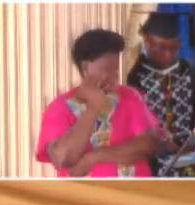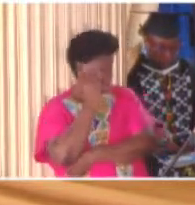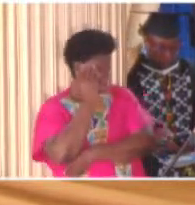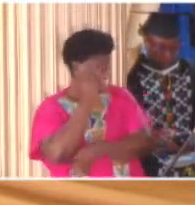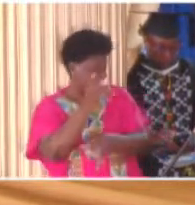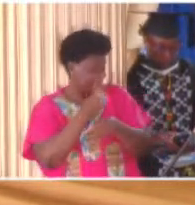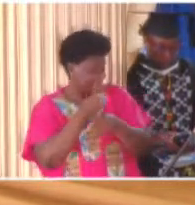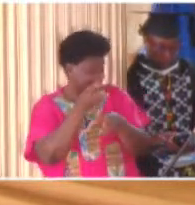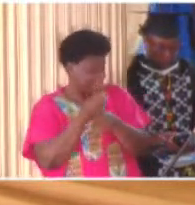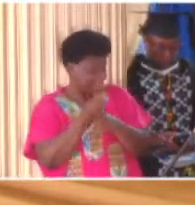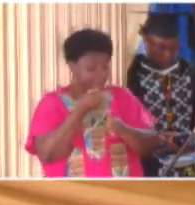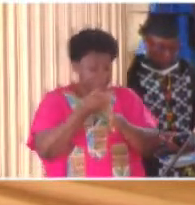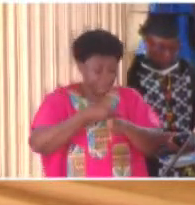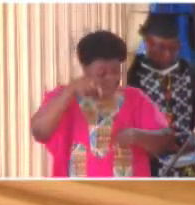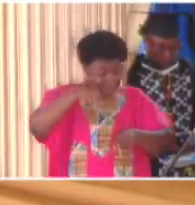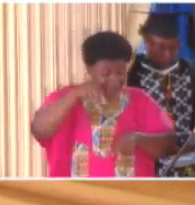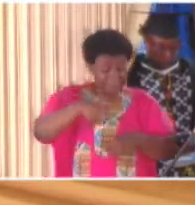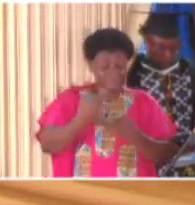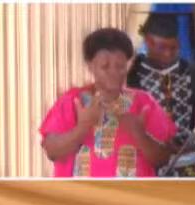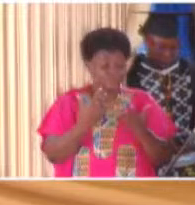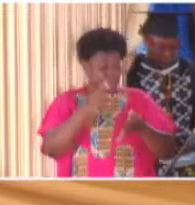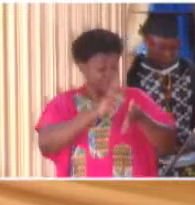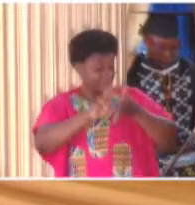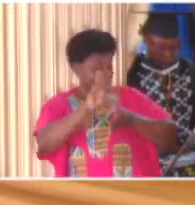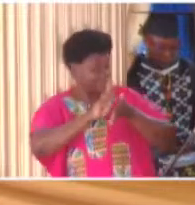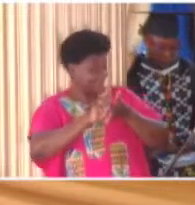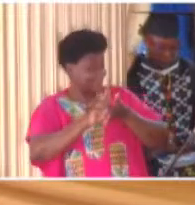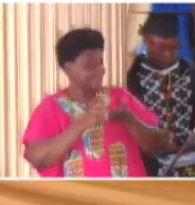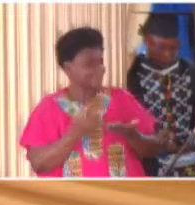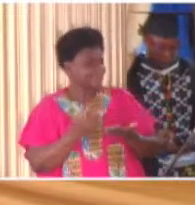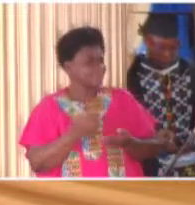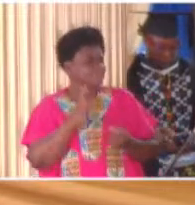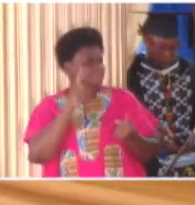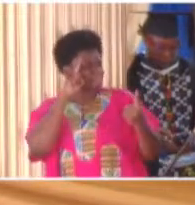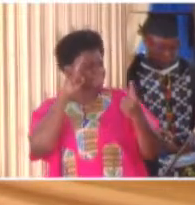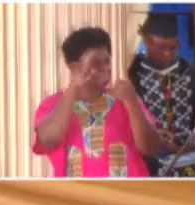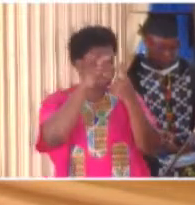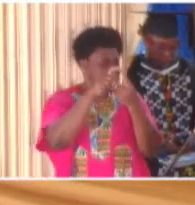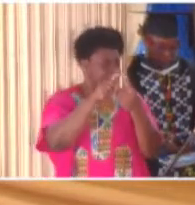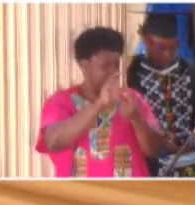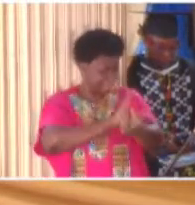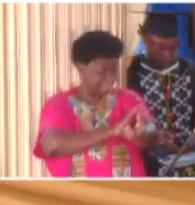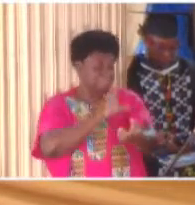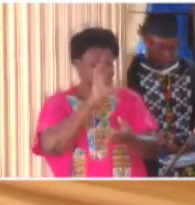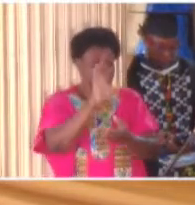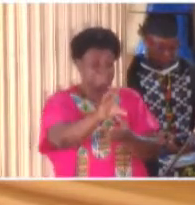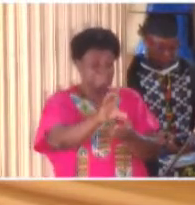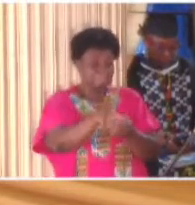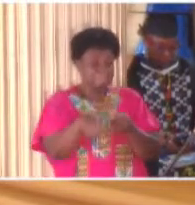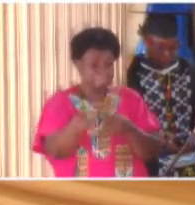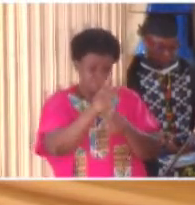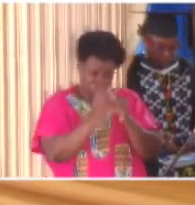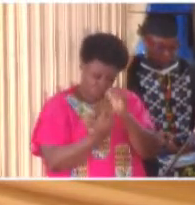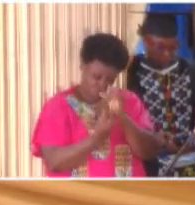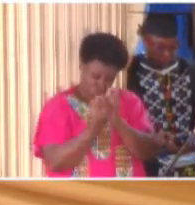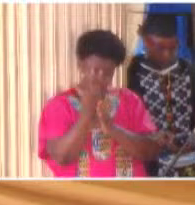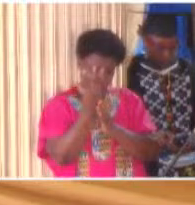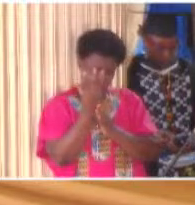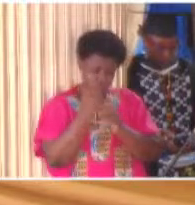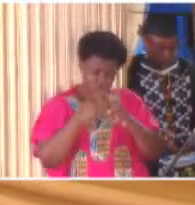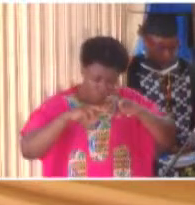gained from this university are aimed at empowering you to probe,